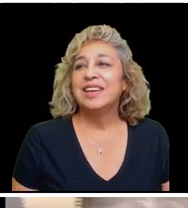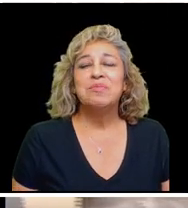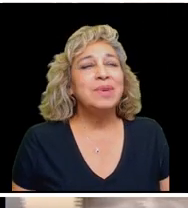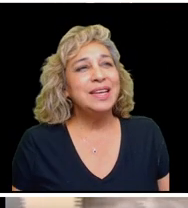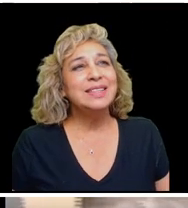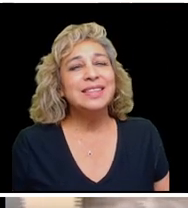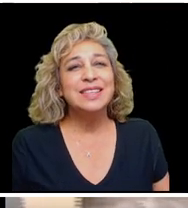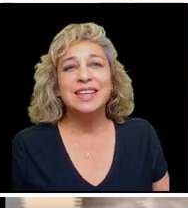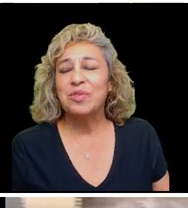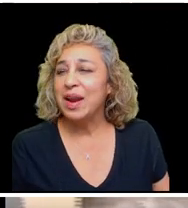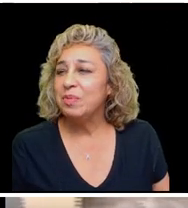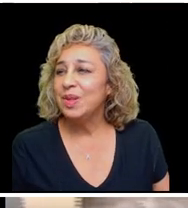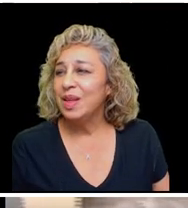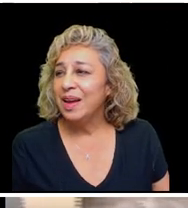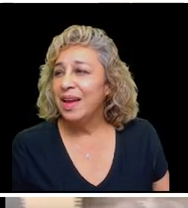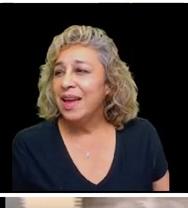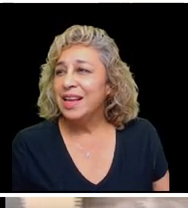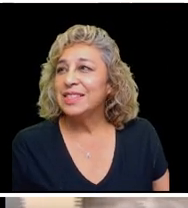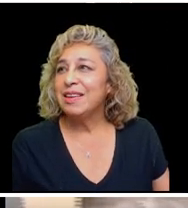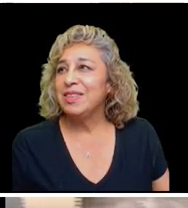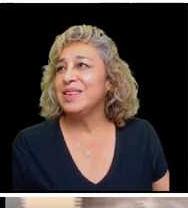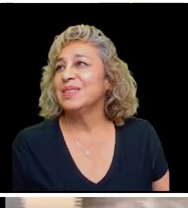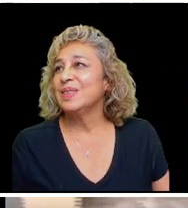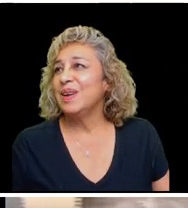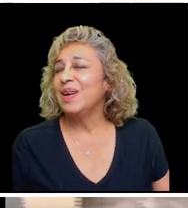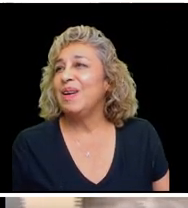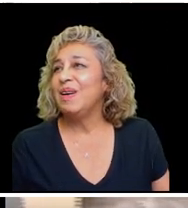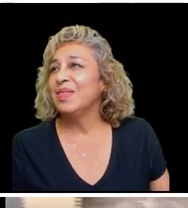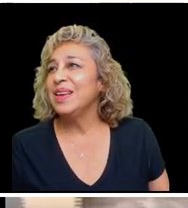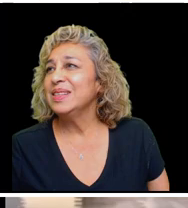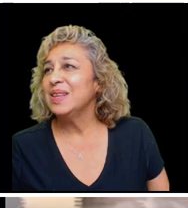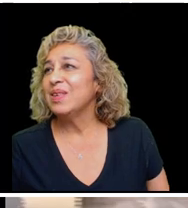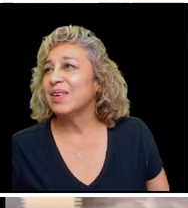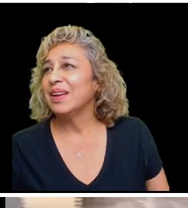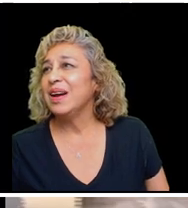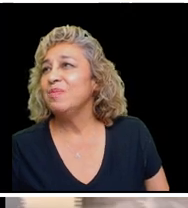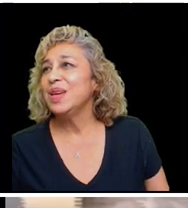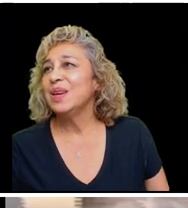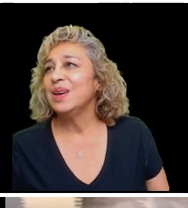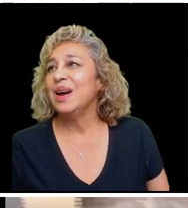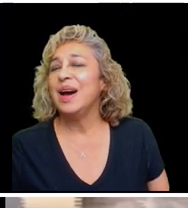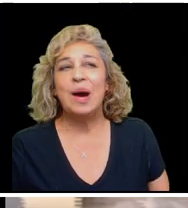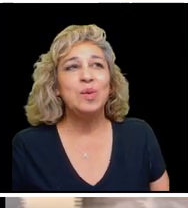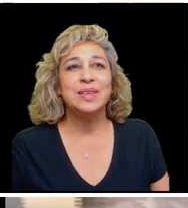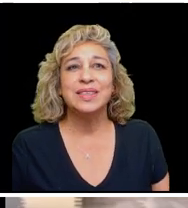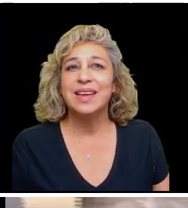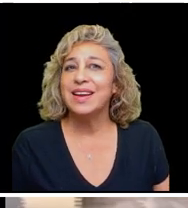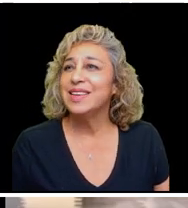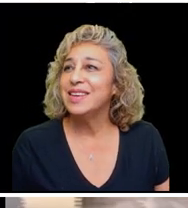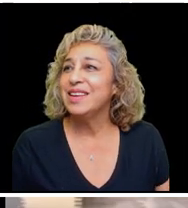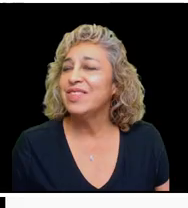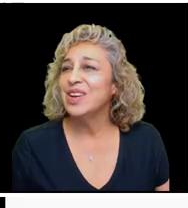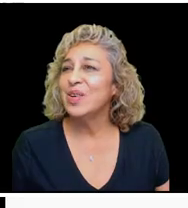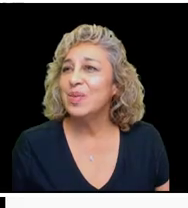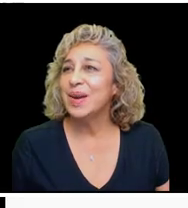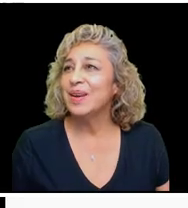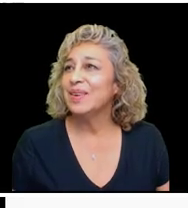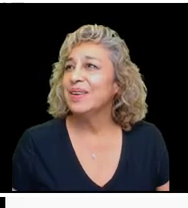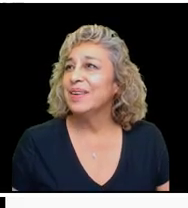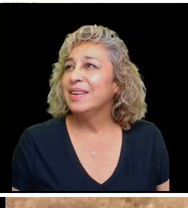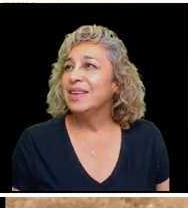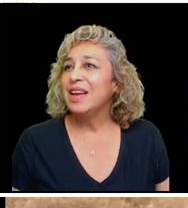but isn't this incredible it's like these things that are coming out that I didn't even